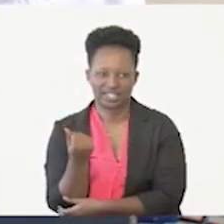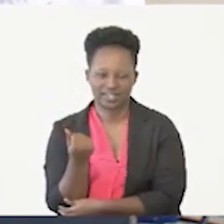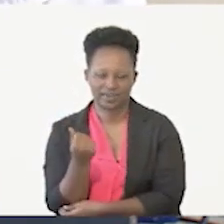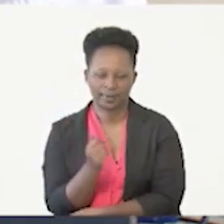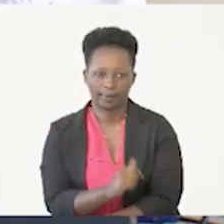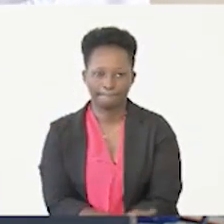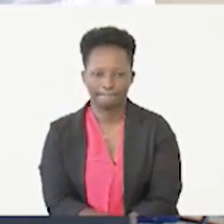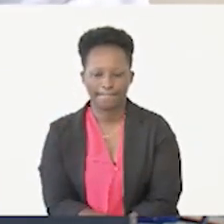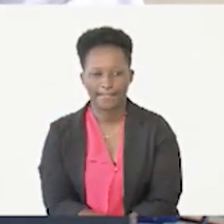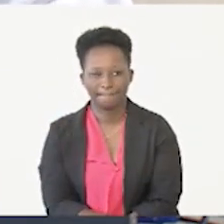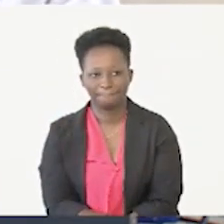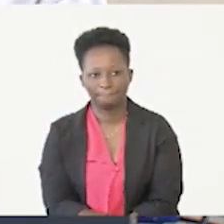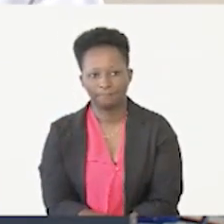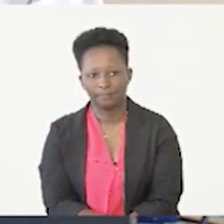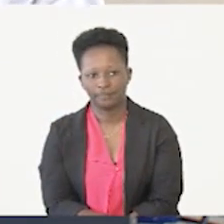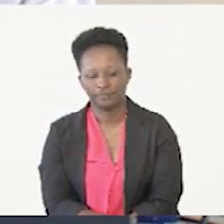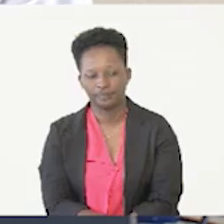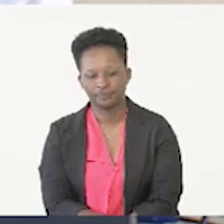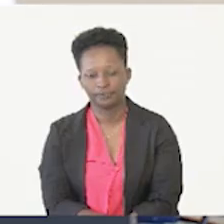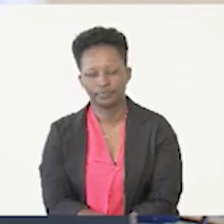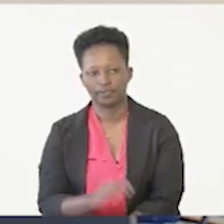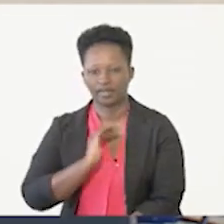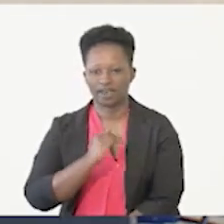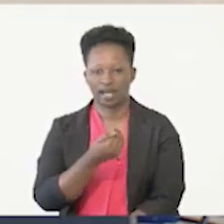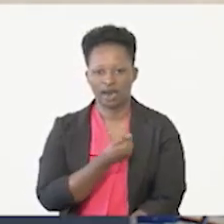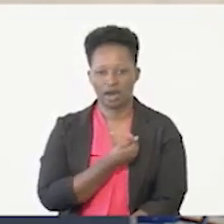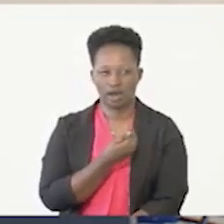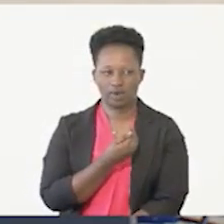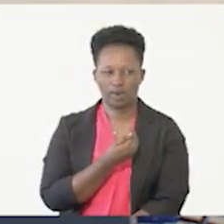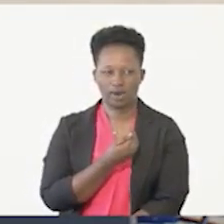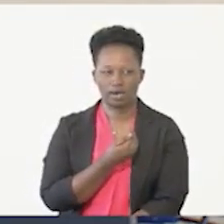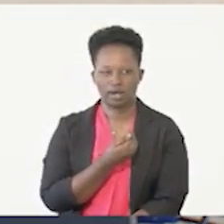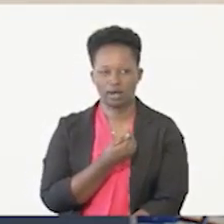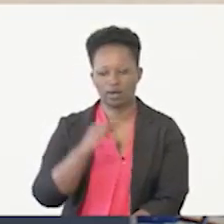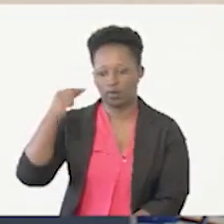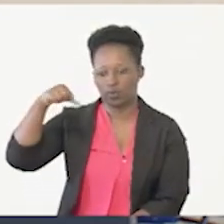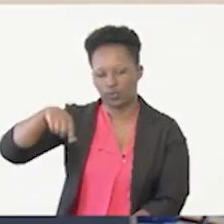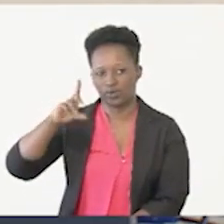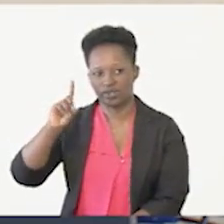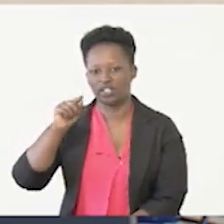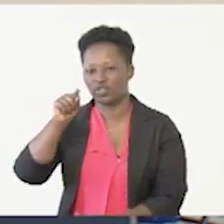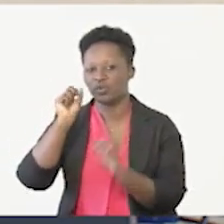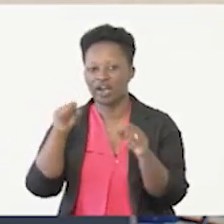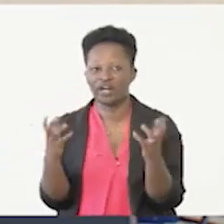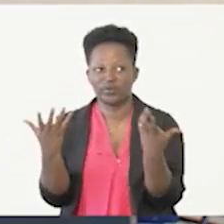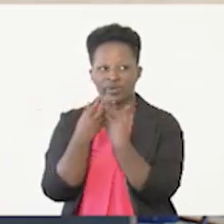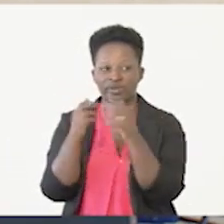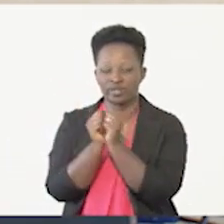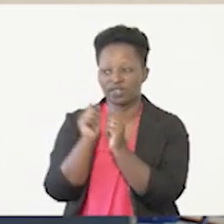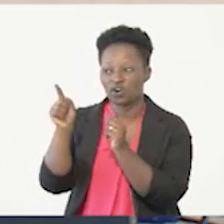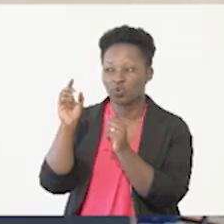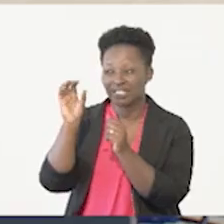At zero price. So that will be our answer, at 0 price. You can relate it now with this. At